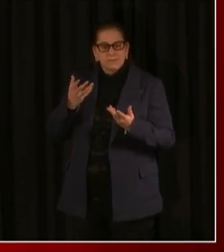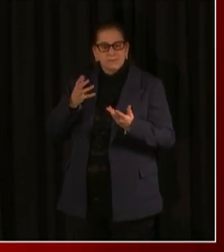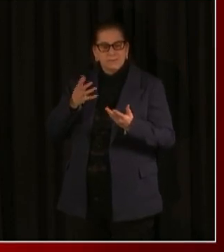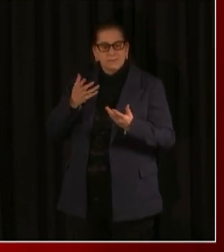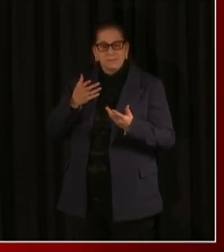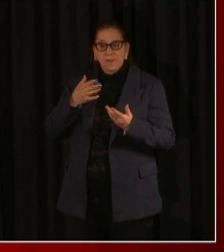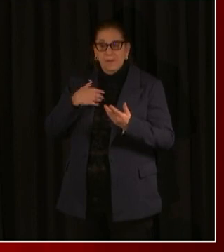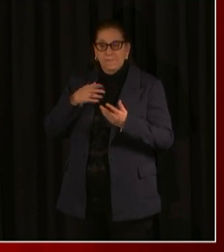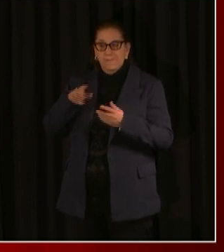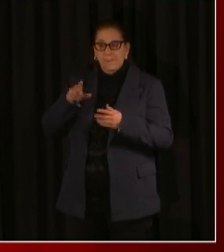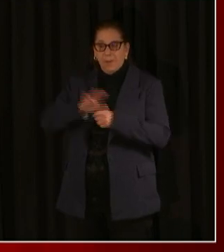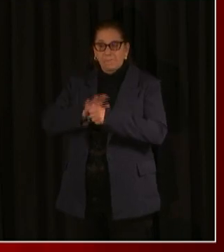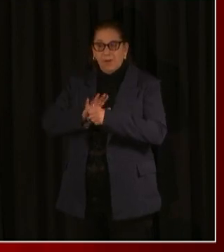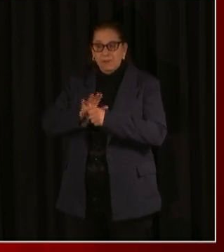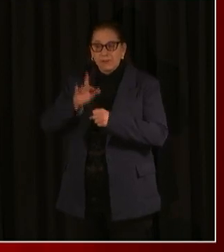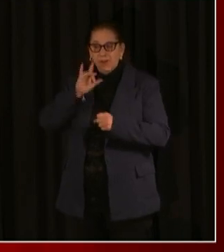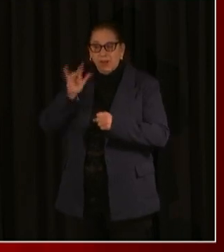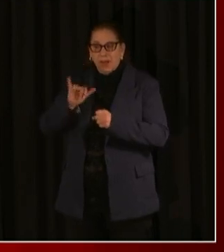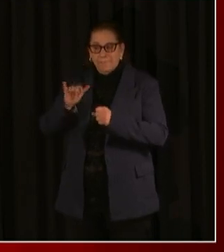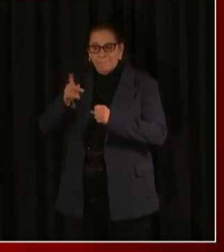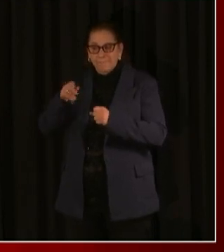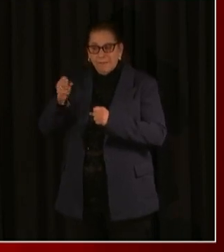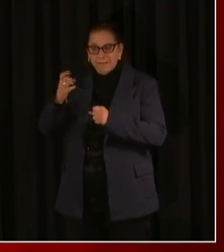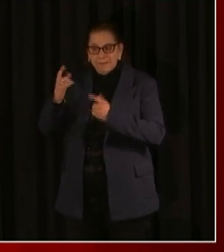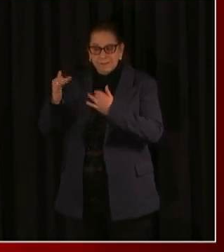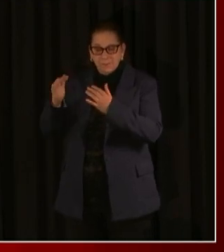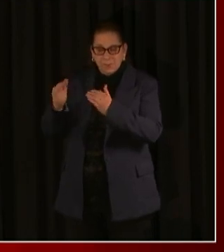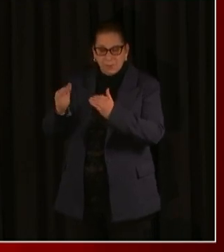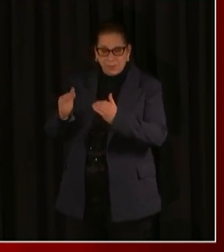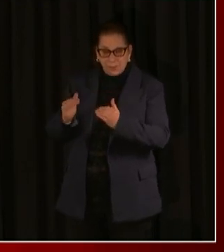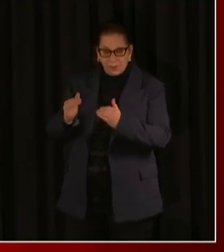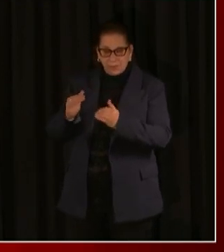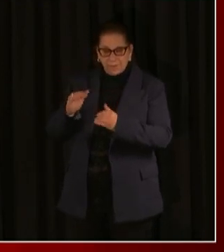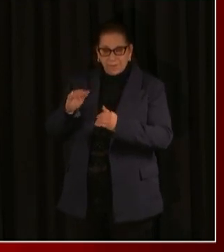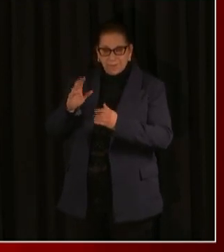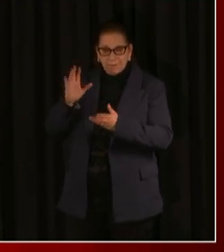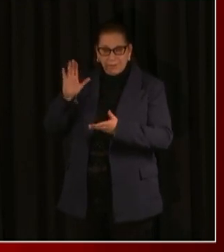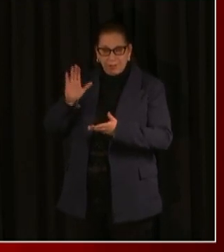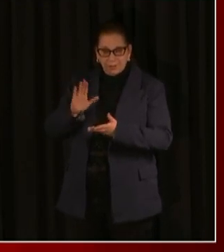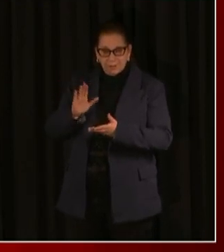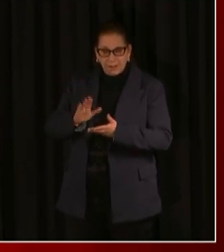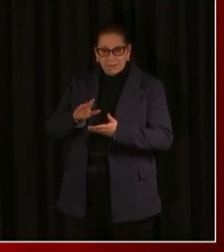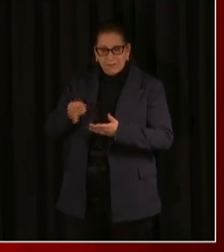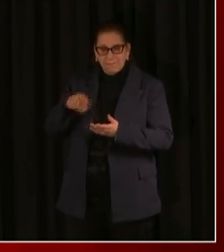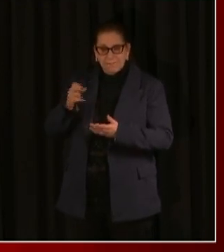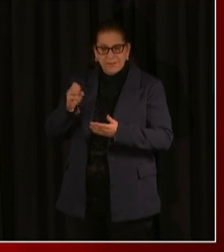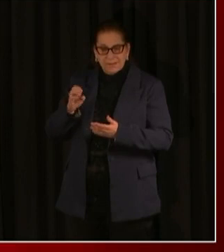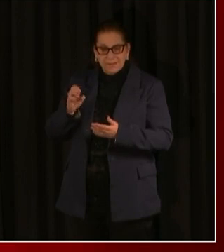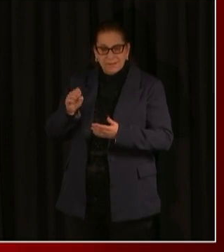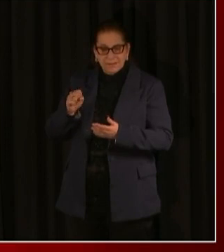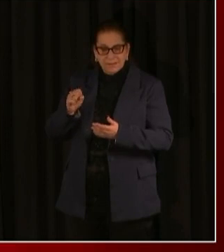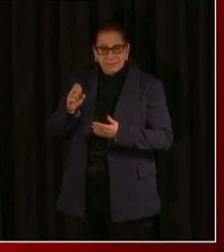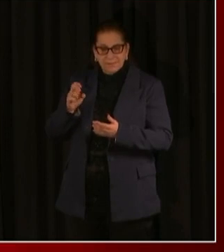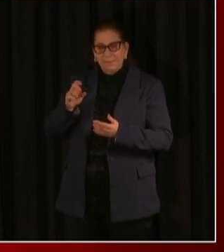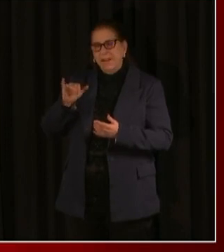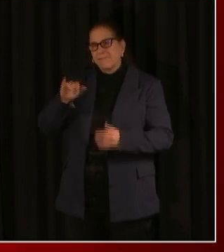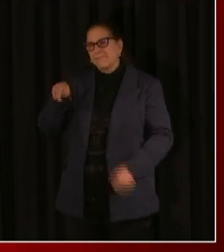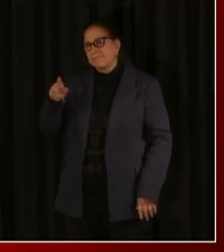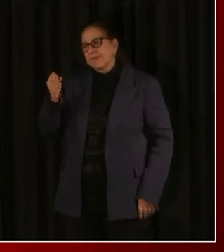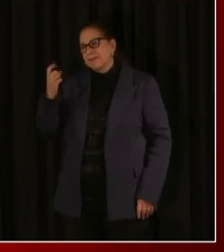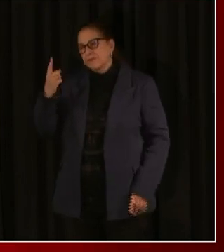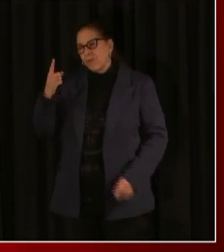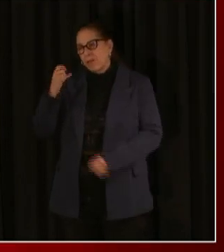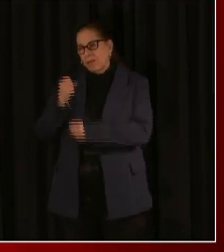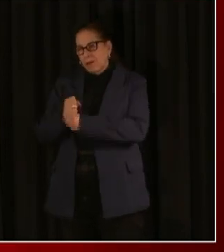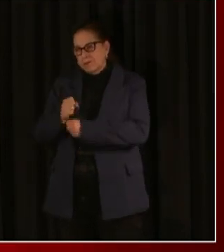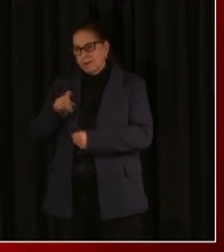phases. I remember the mayor talked about a few weeks ago that we had an estimate for the end of January to start vaccinating